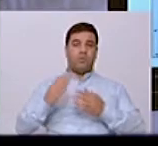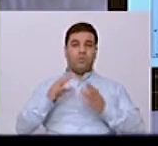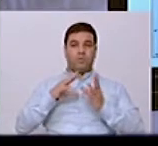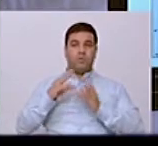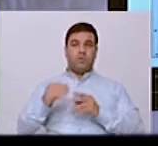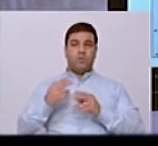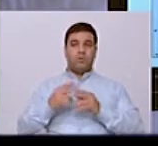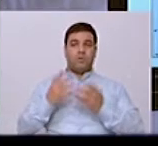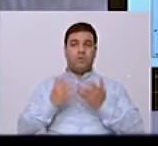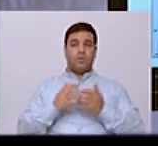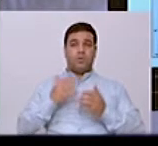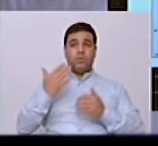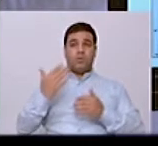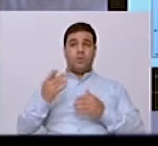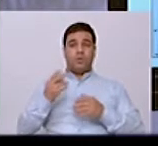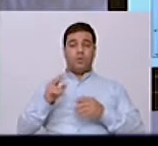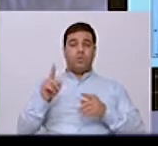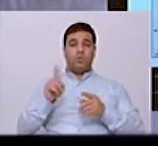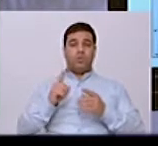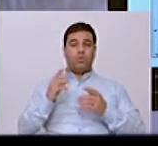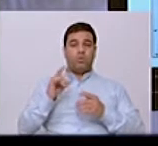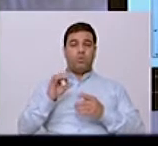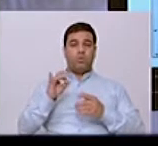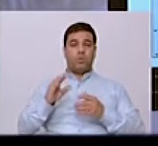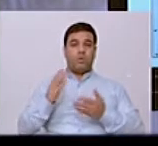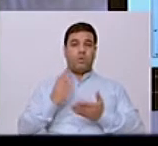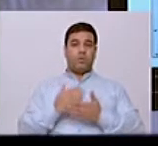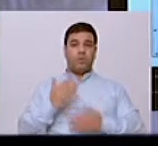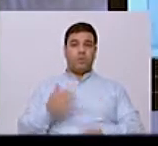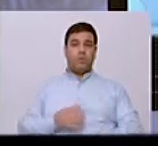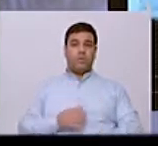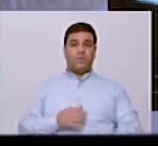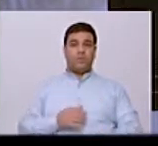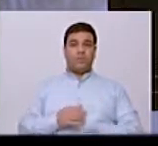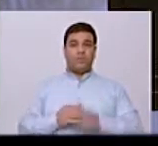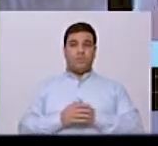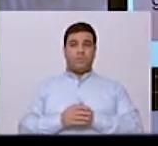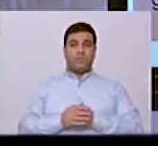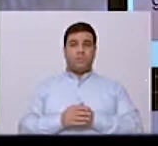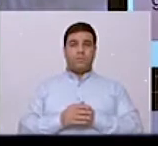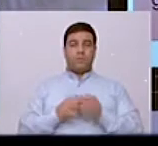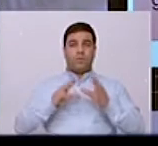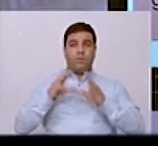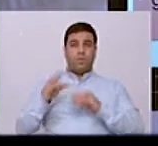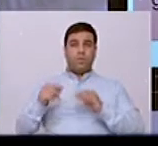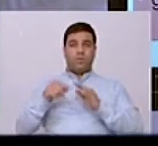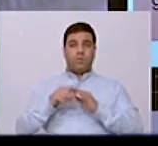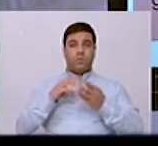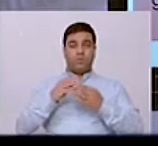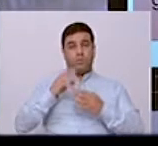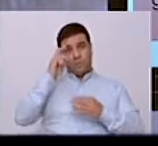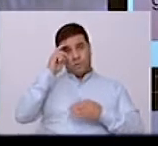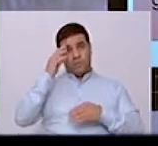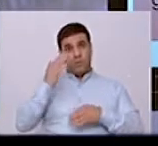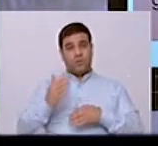davlatlar sanaladi. Xo'sh, ular uchun qanday xususiyatlar xos? Demak, o'tish iqtisodiyotidagi